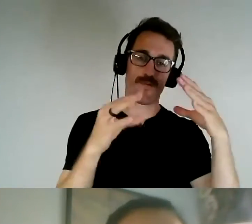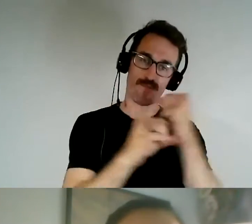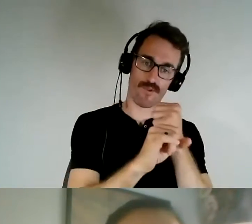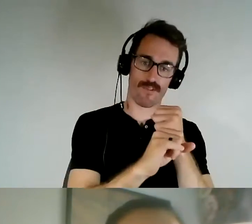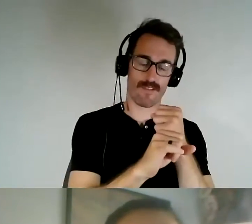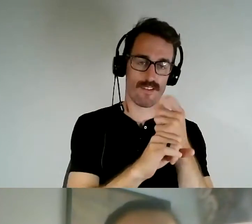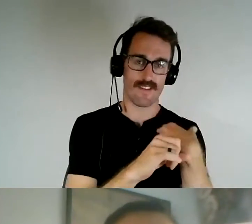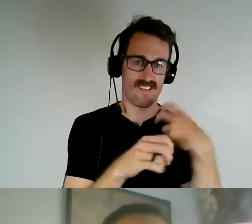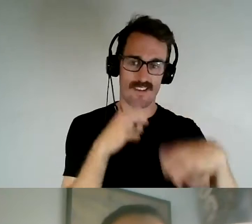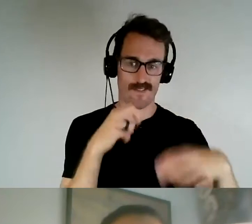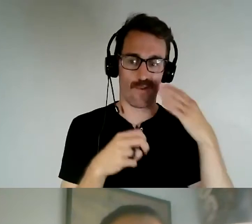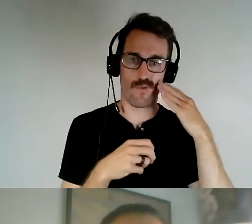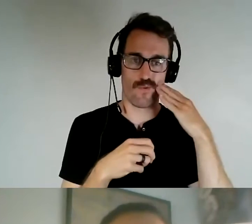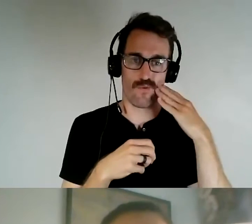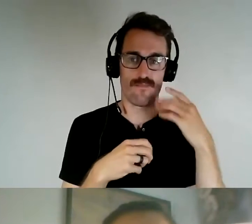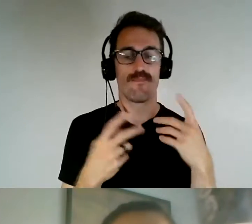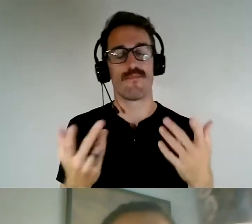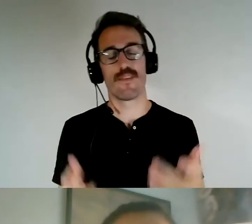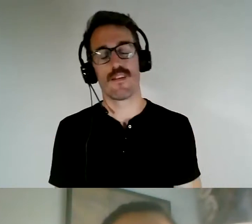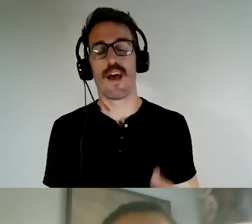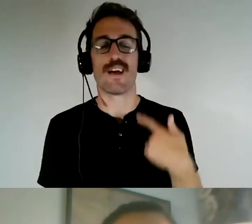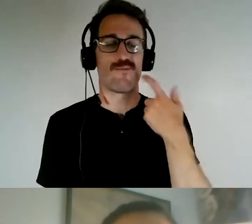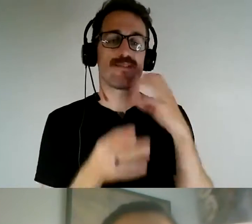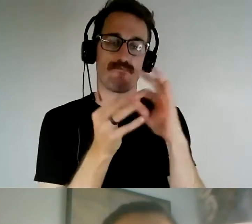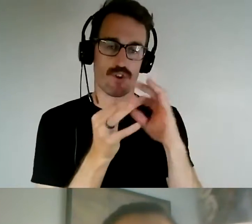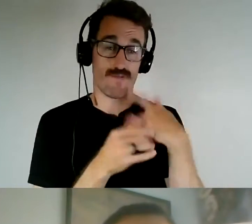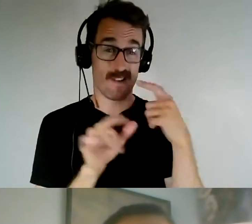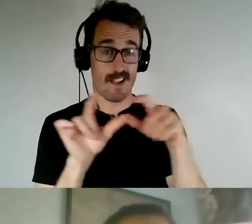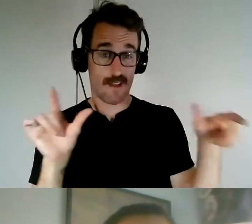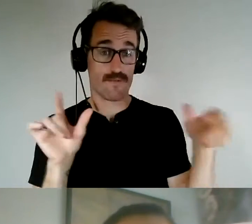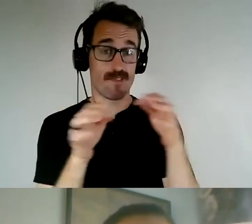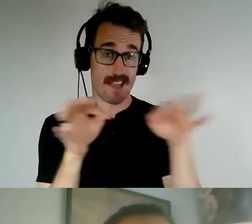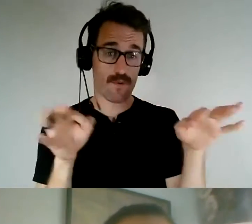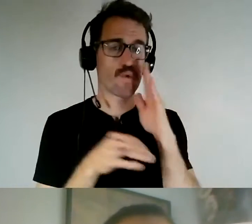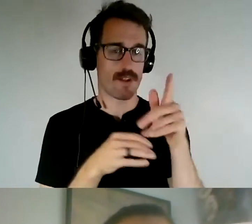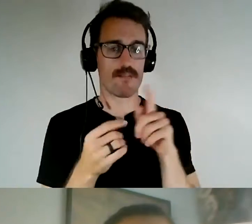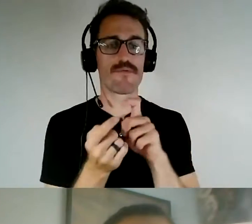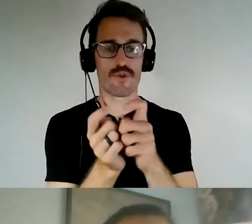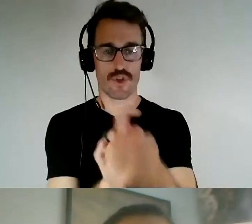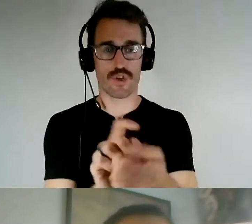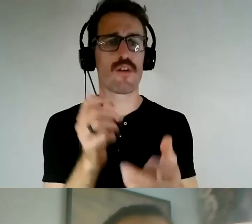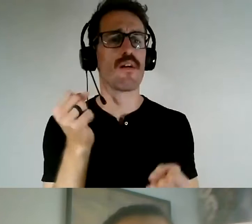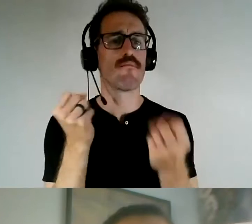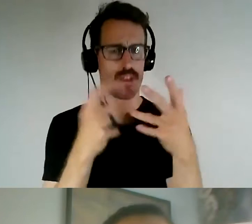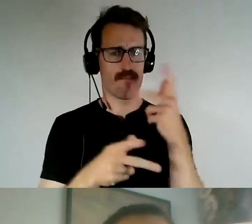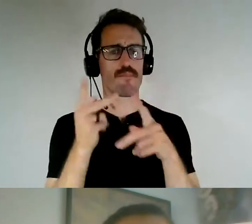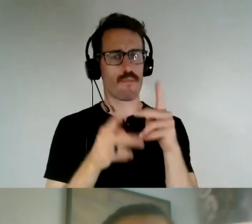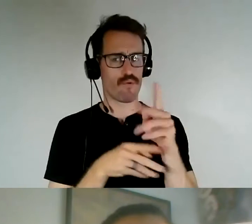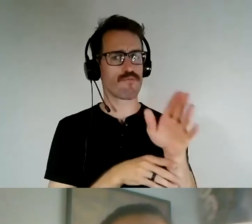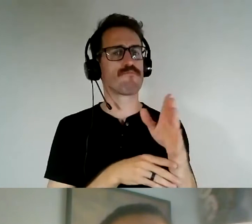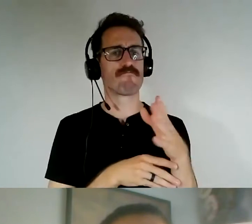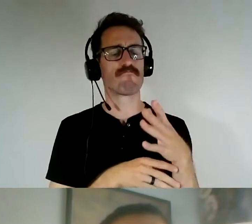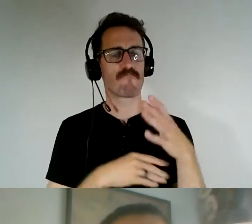as I mentioned, language will continue to evolve, and many people are comfortable with the